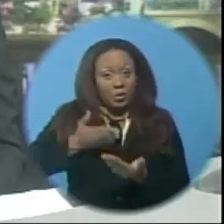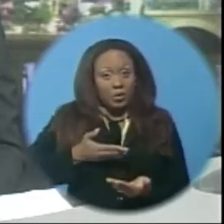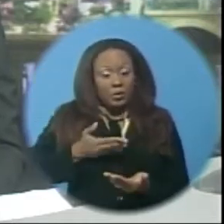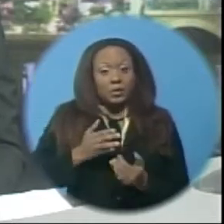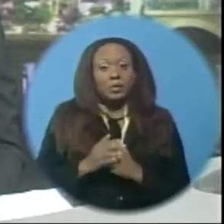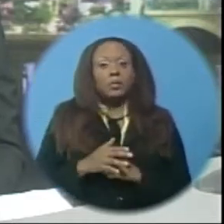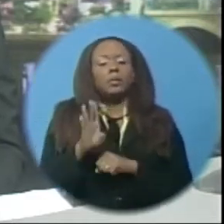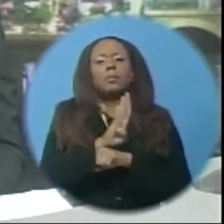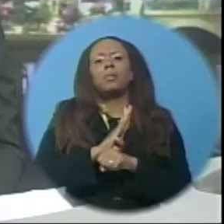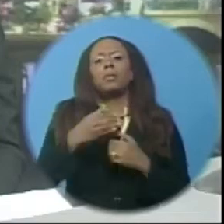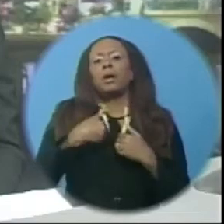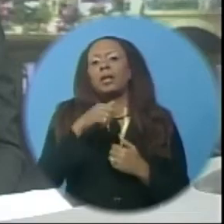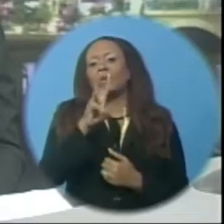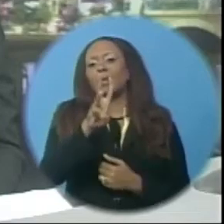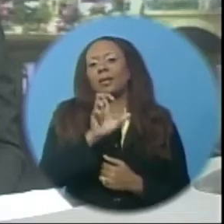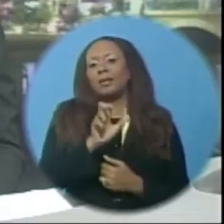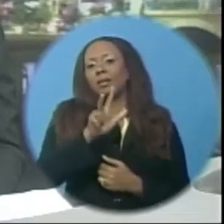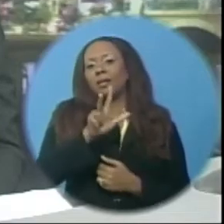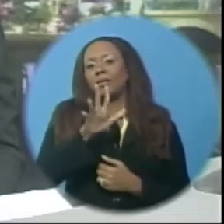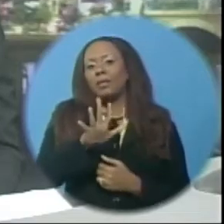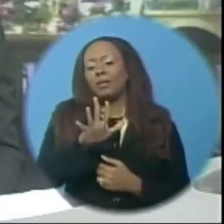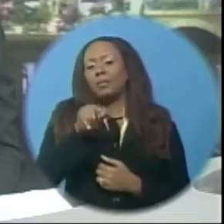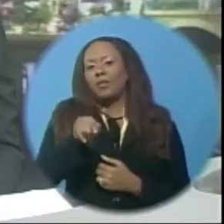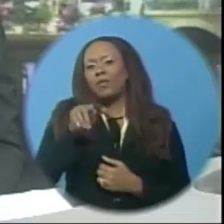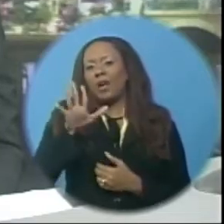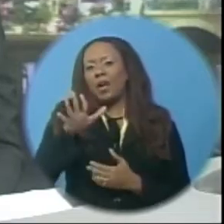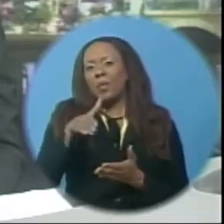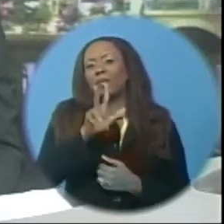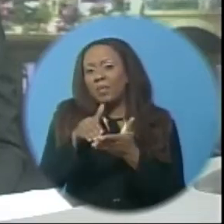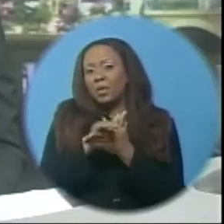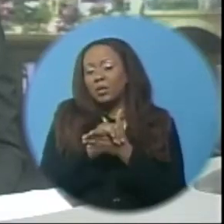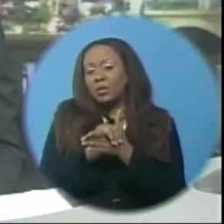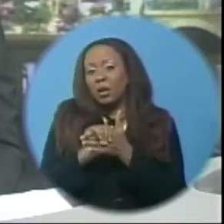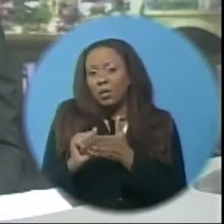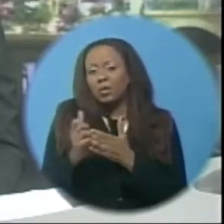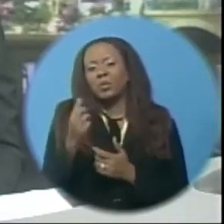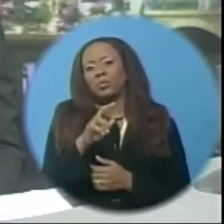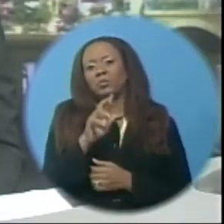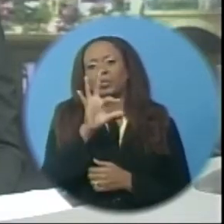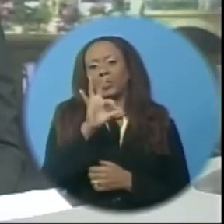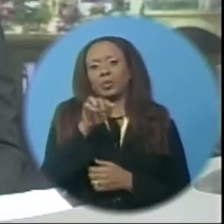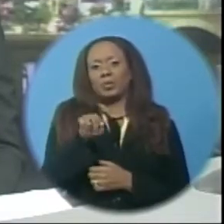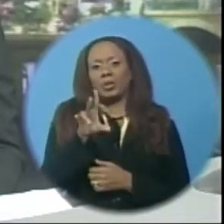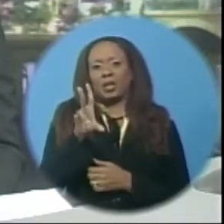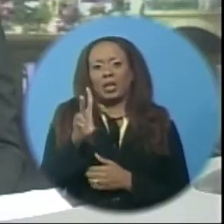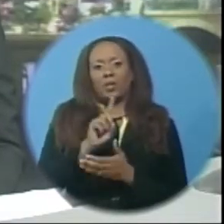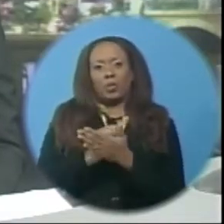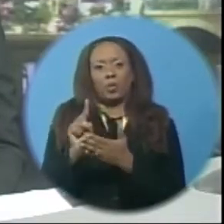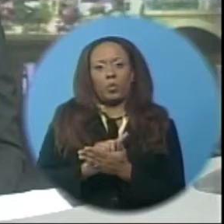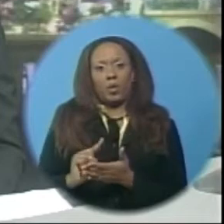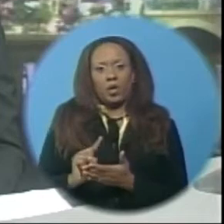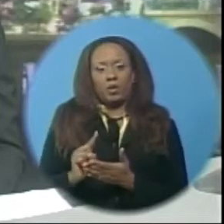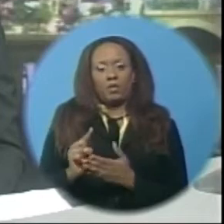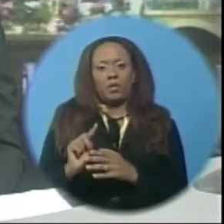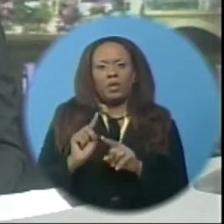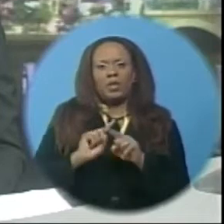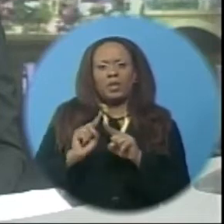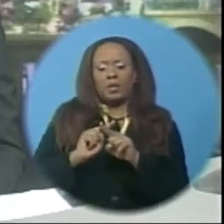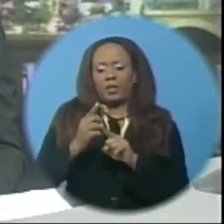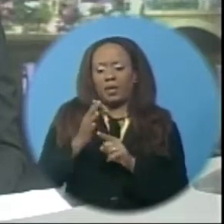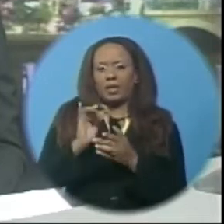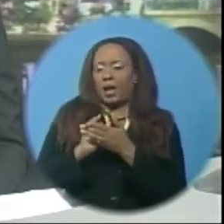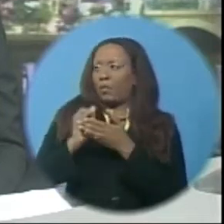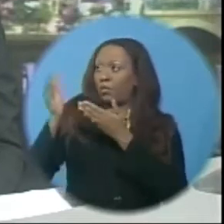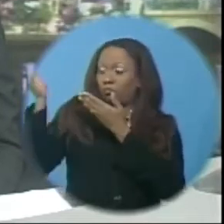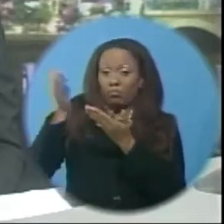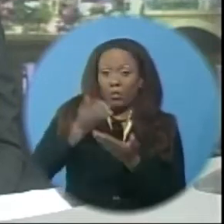that Barbados has $635.5 million in reserves, or 9.7 weeks of imports, as of the end